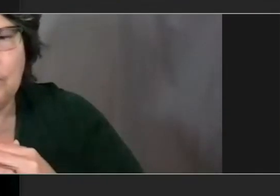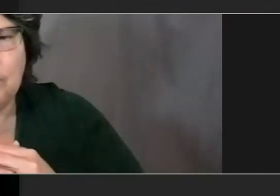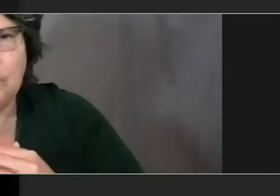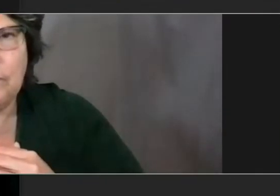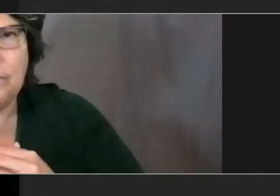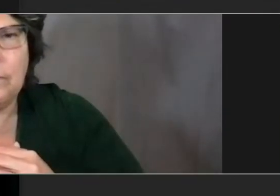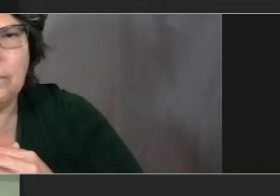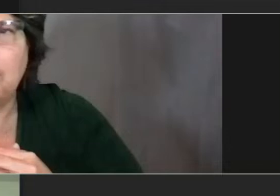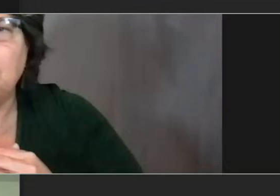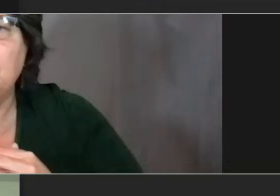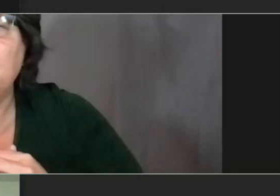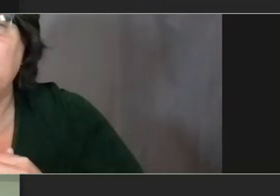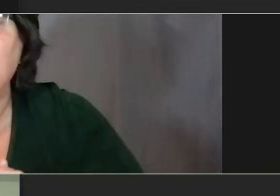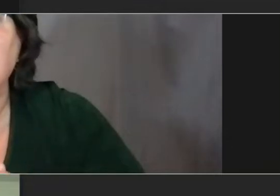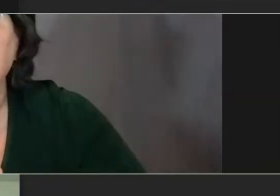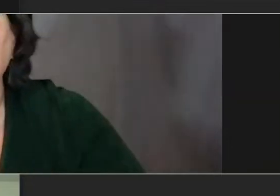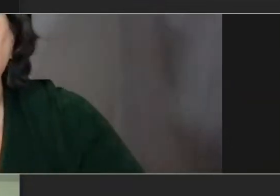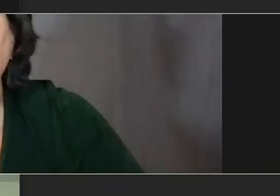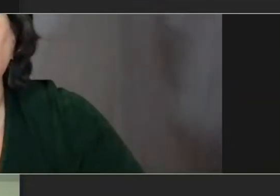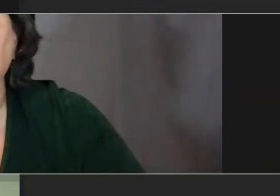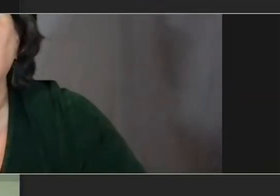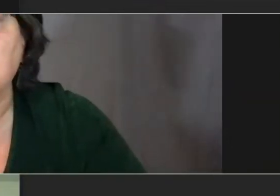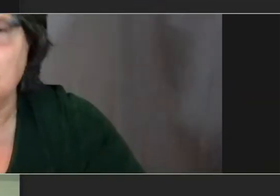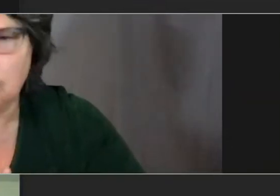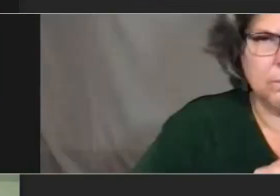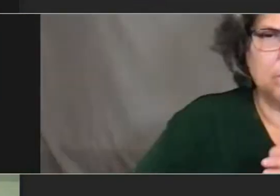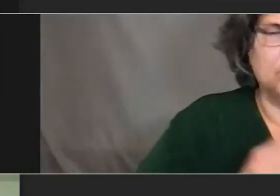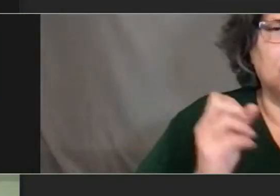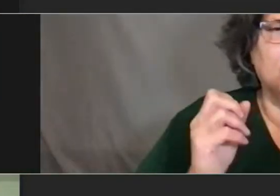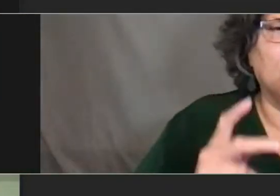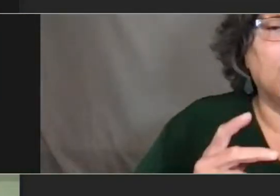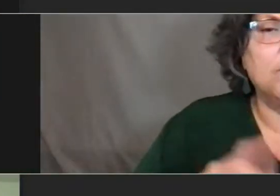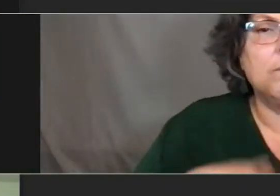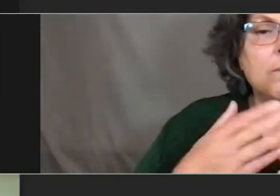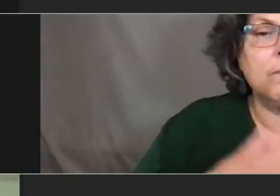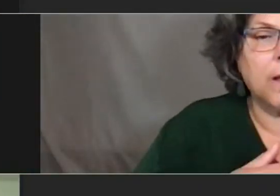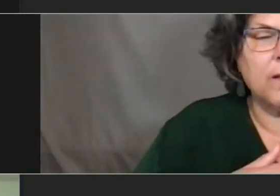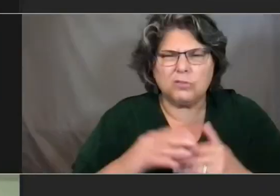All right, thank you, Alicia. And we'll move on to Mendo Latino.